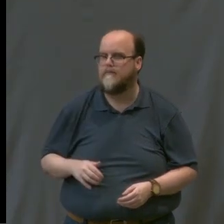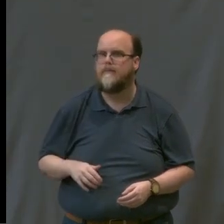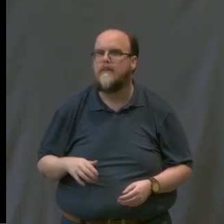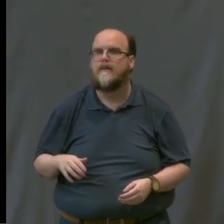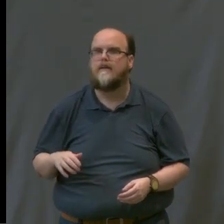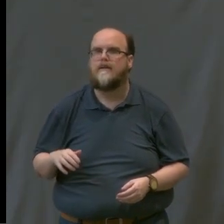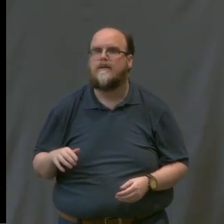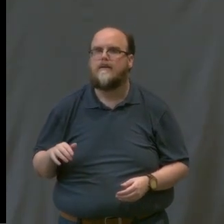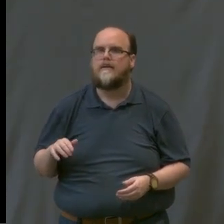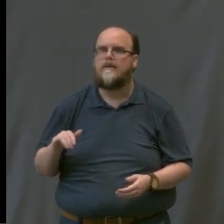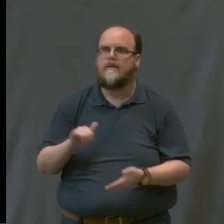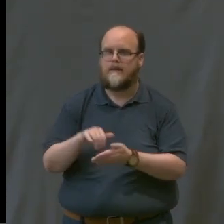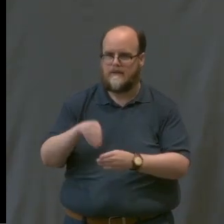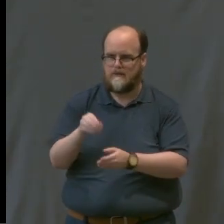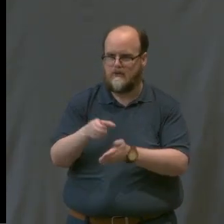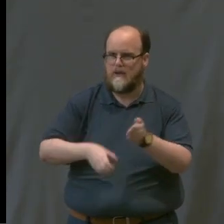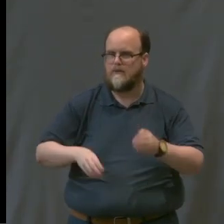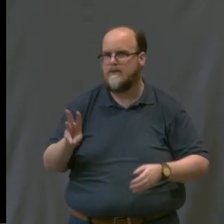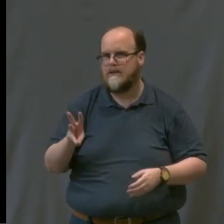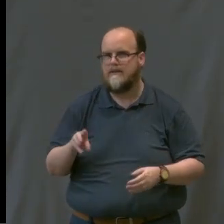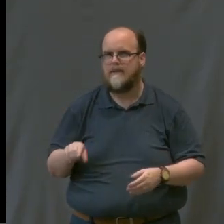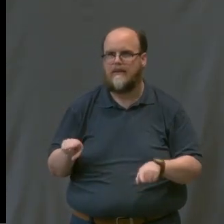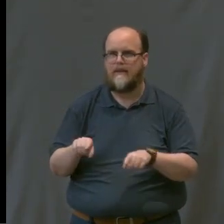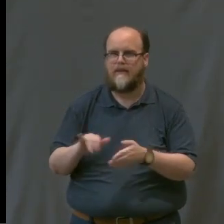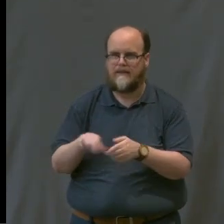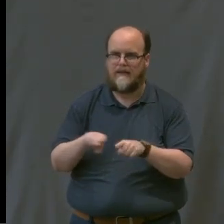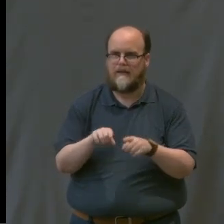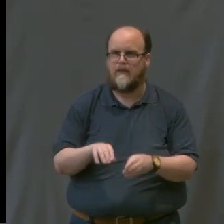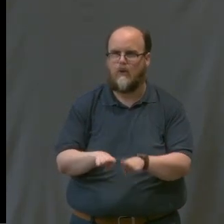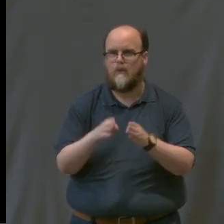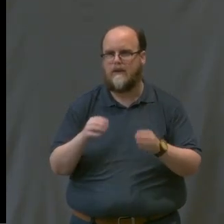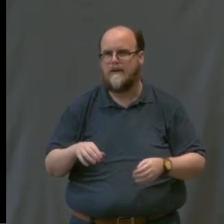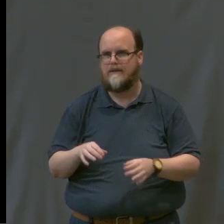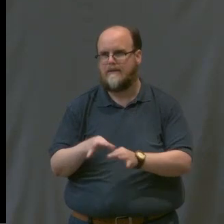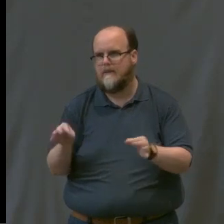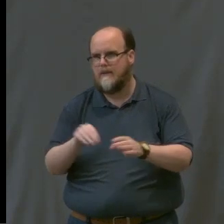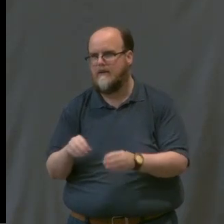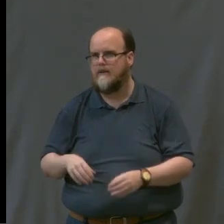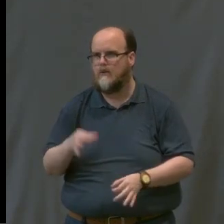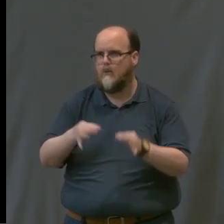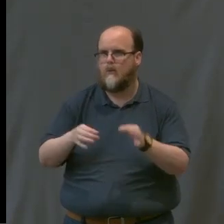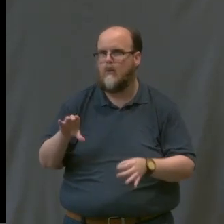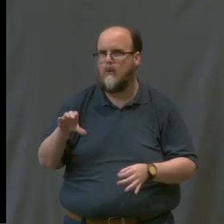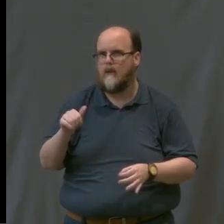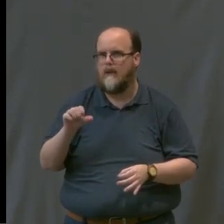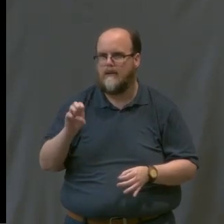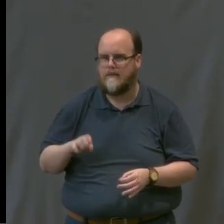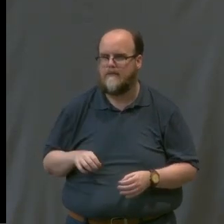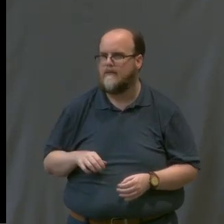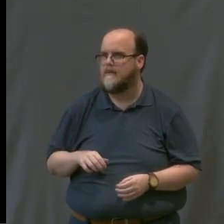This being in chapter 6 at the beginning, this looks like an opening statement in a court case to me. Does it to you?